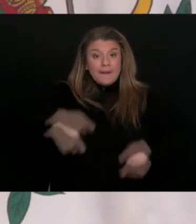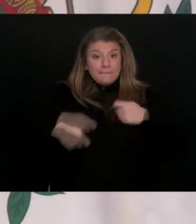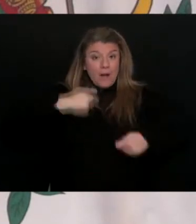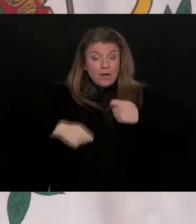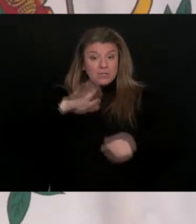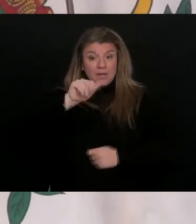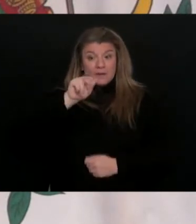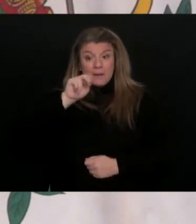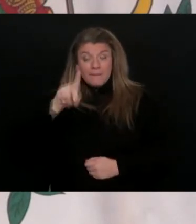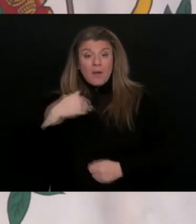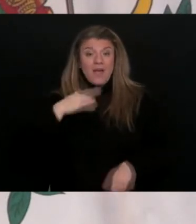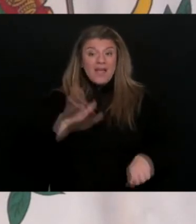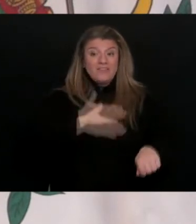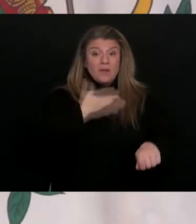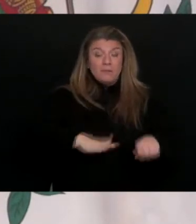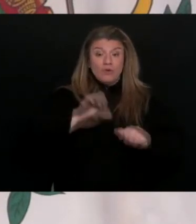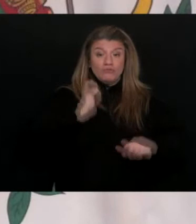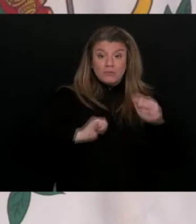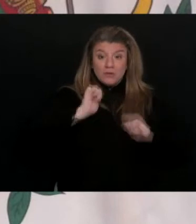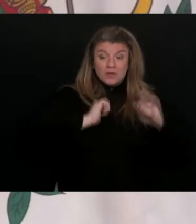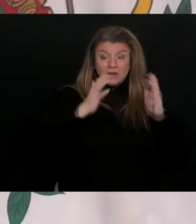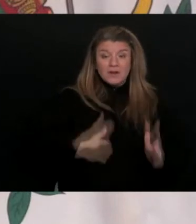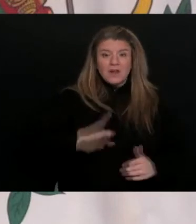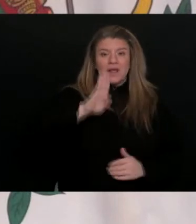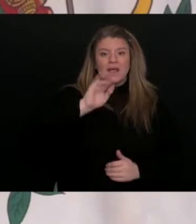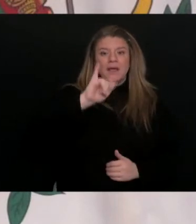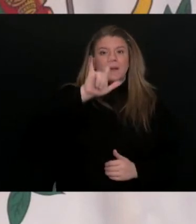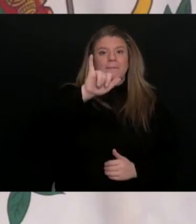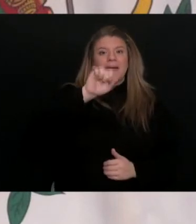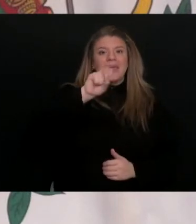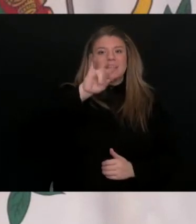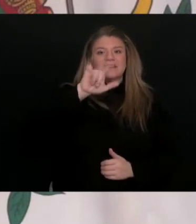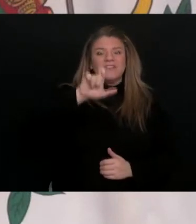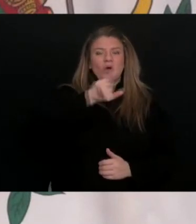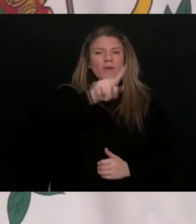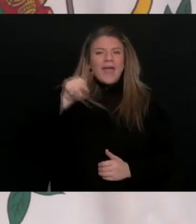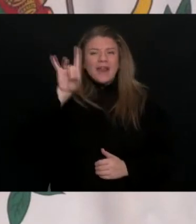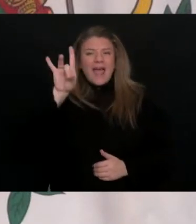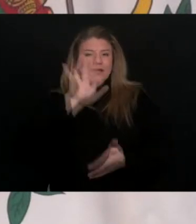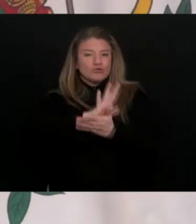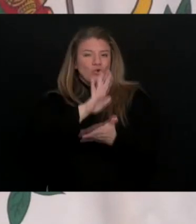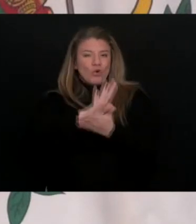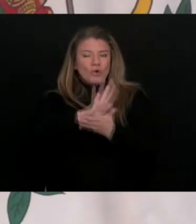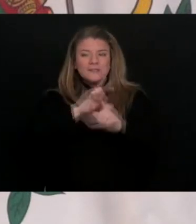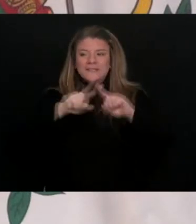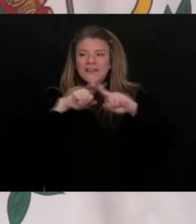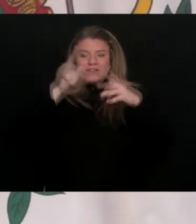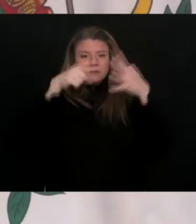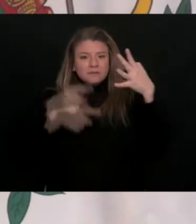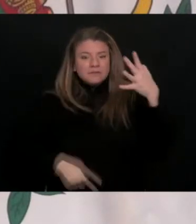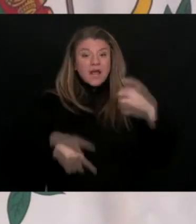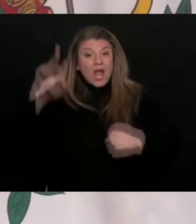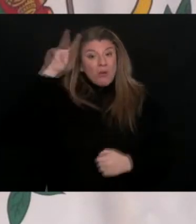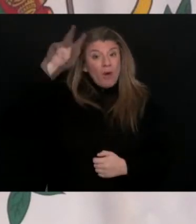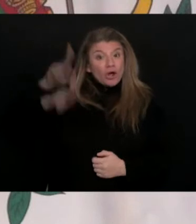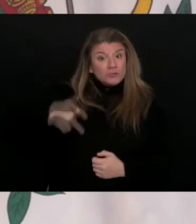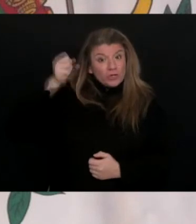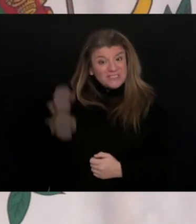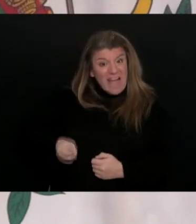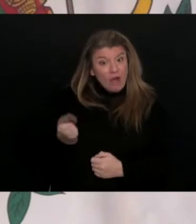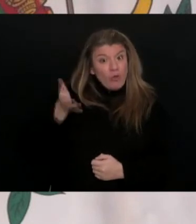musical performances by Baileysville K through 8 school. It's just on and on and on. Parkersburg South will be